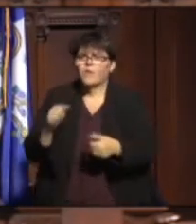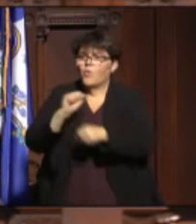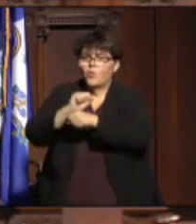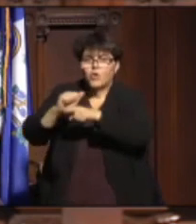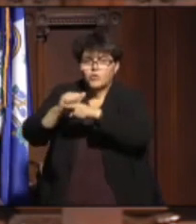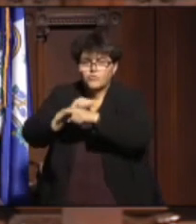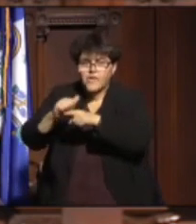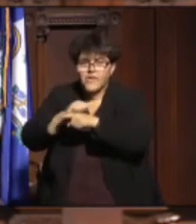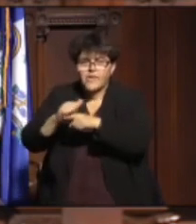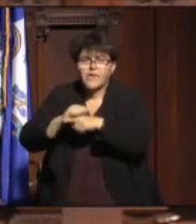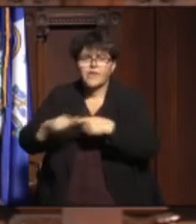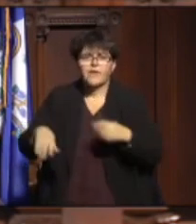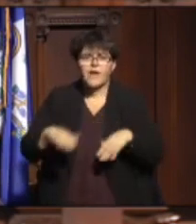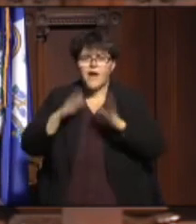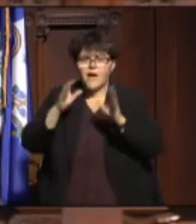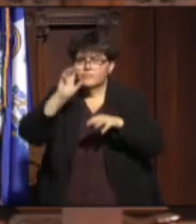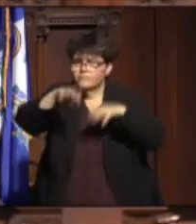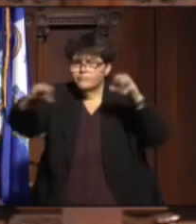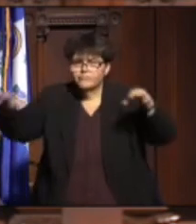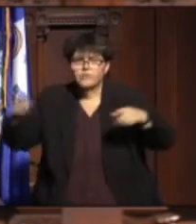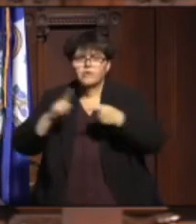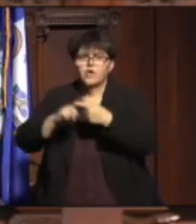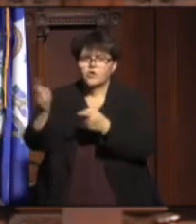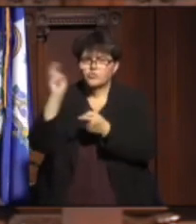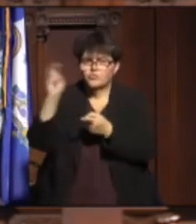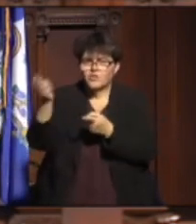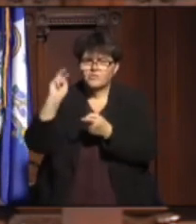our state's history.